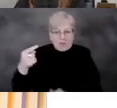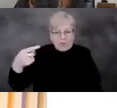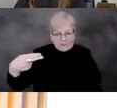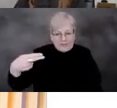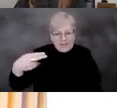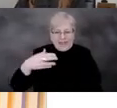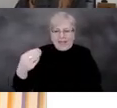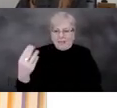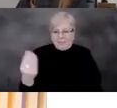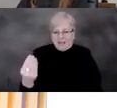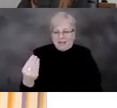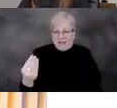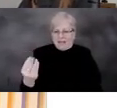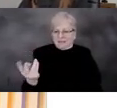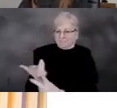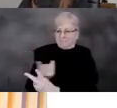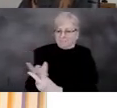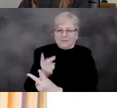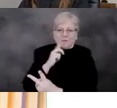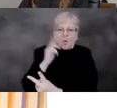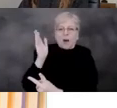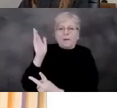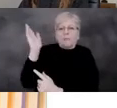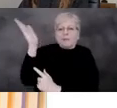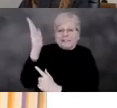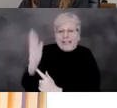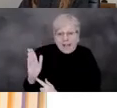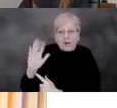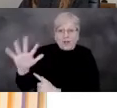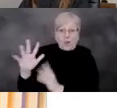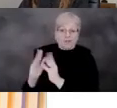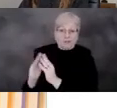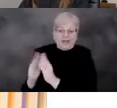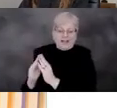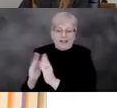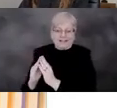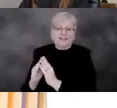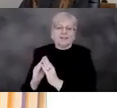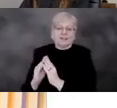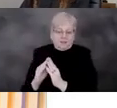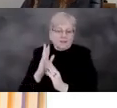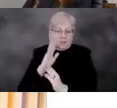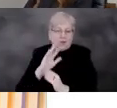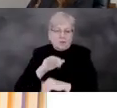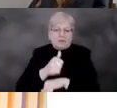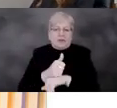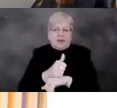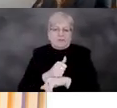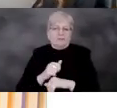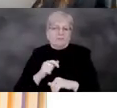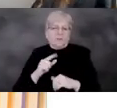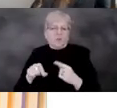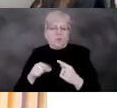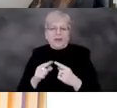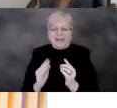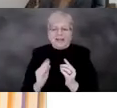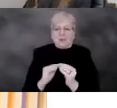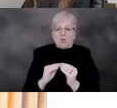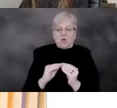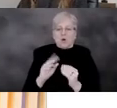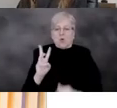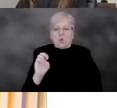is an additional, a built-in role for the very large sessions that are more webinar in reality